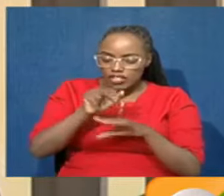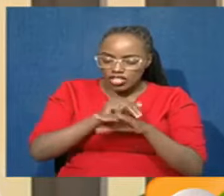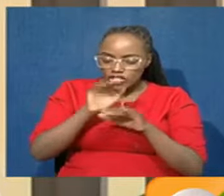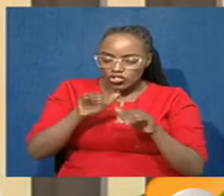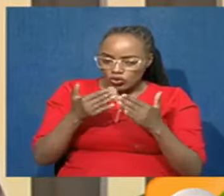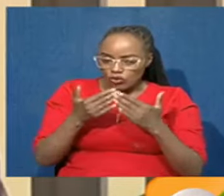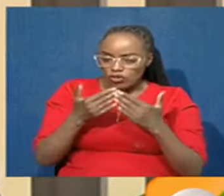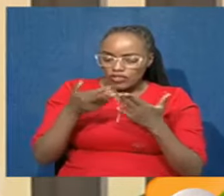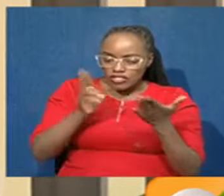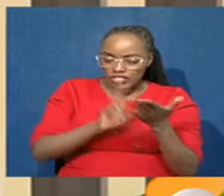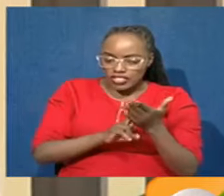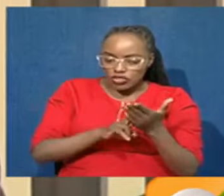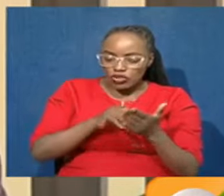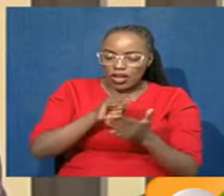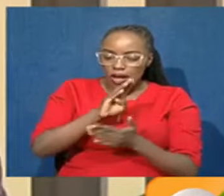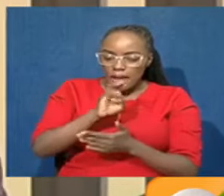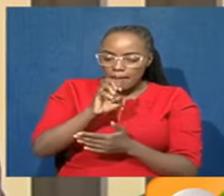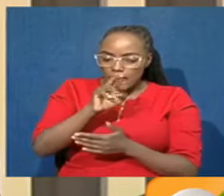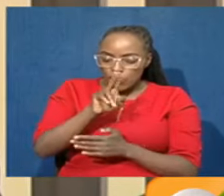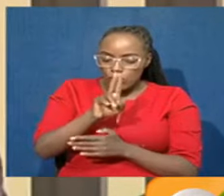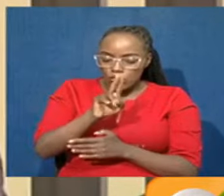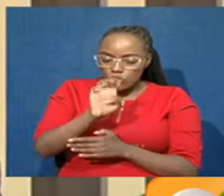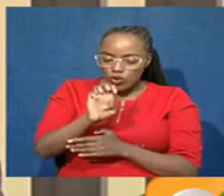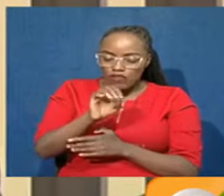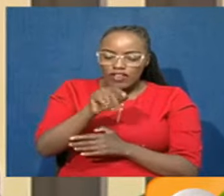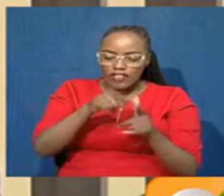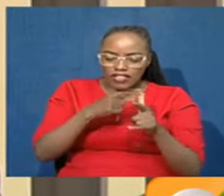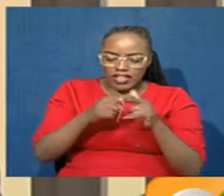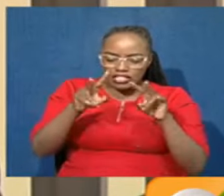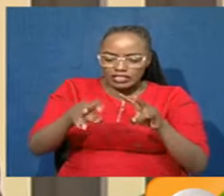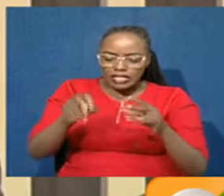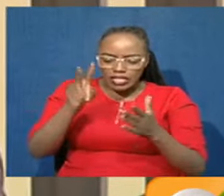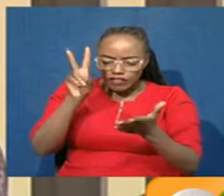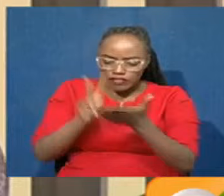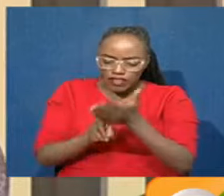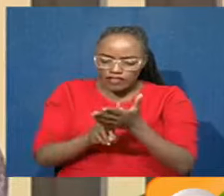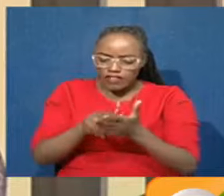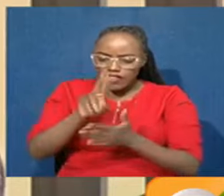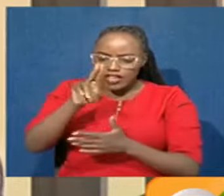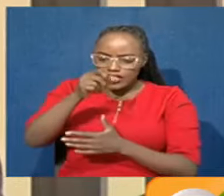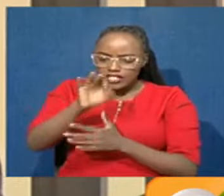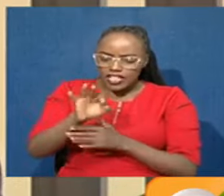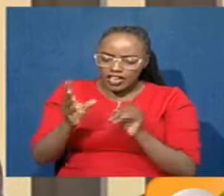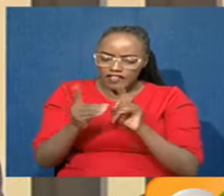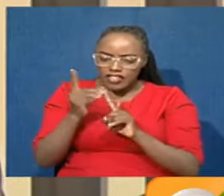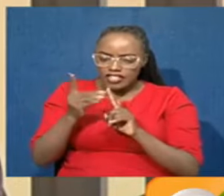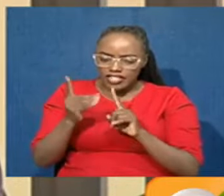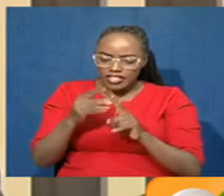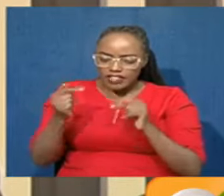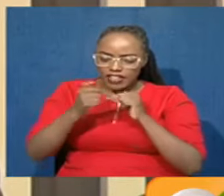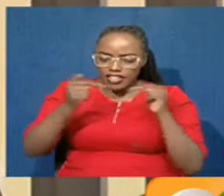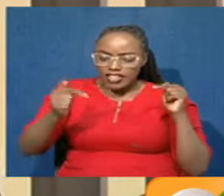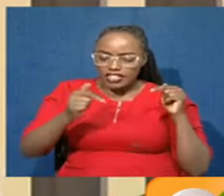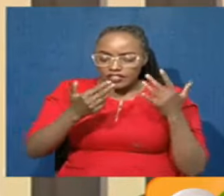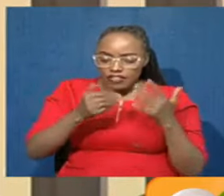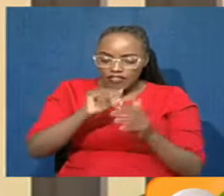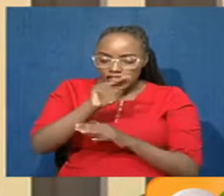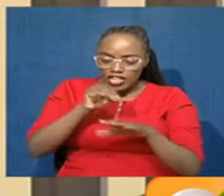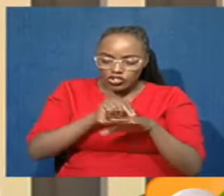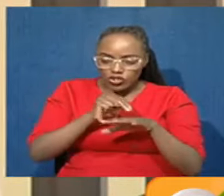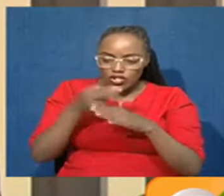Registration Bureau biometrics, we had to check and verify the NHIF data against the National Registration